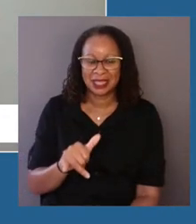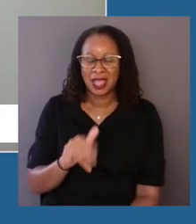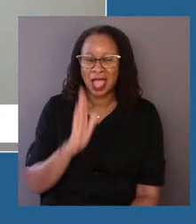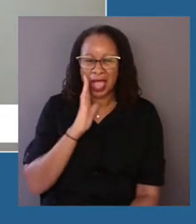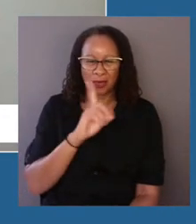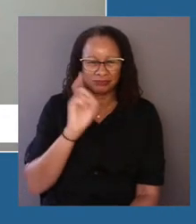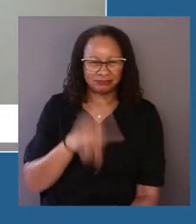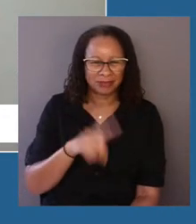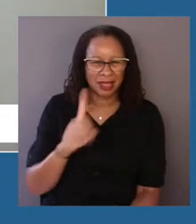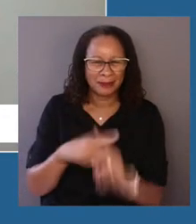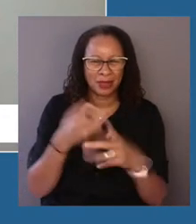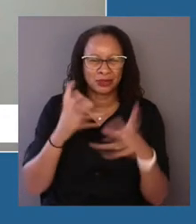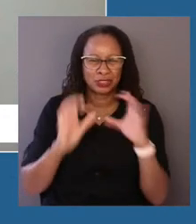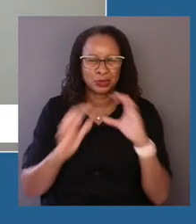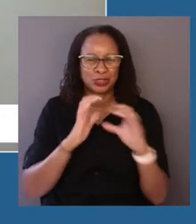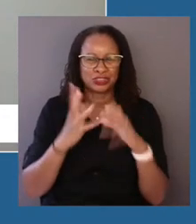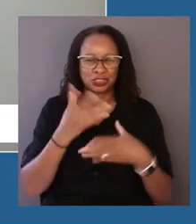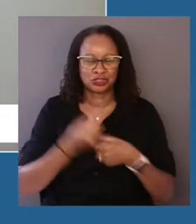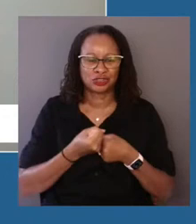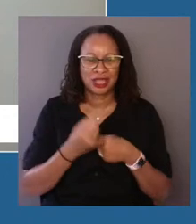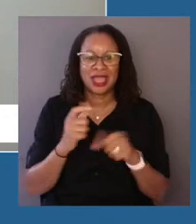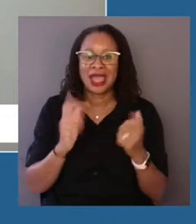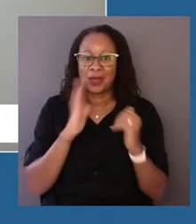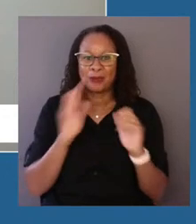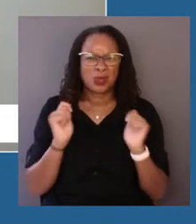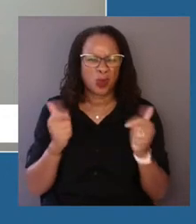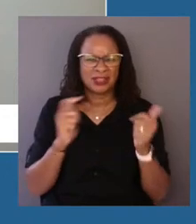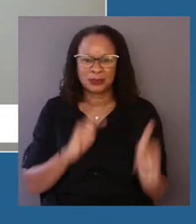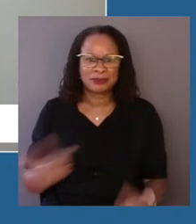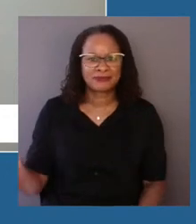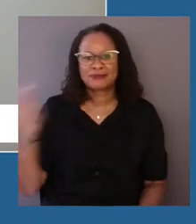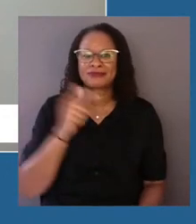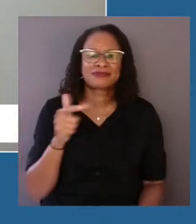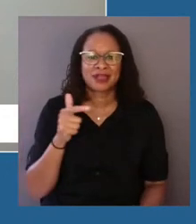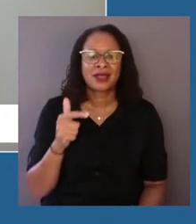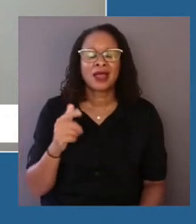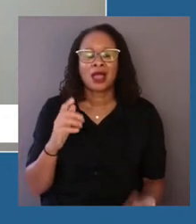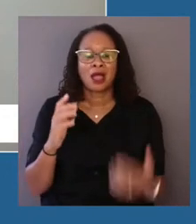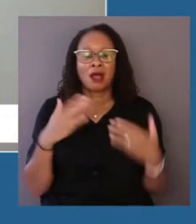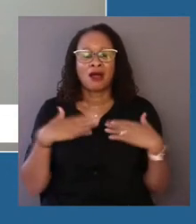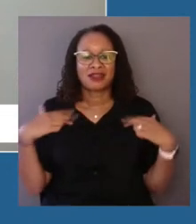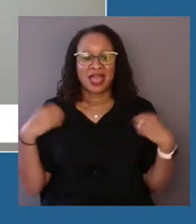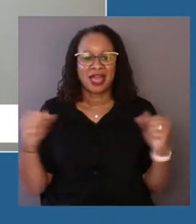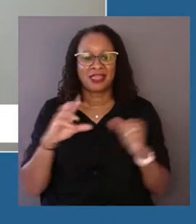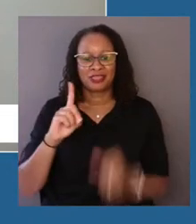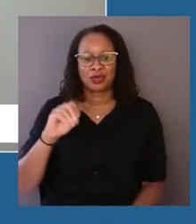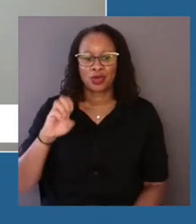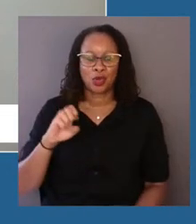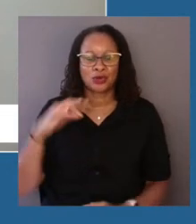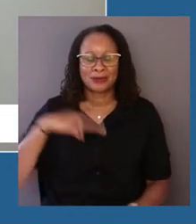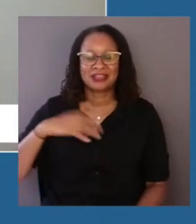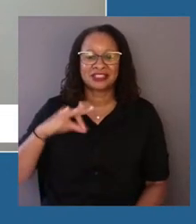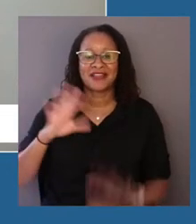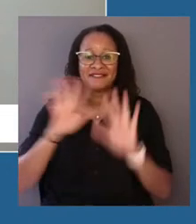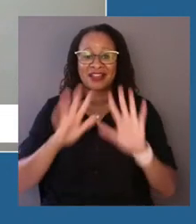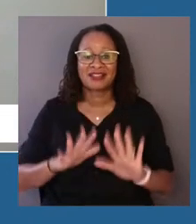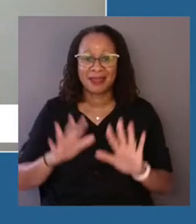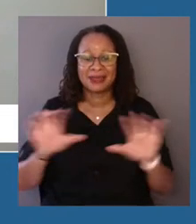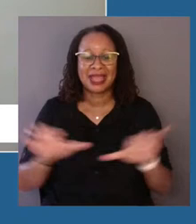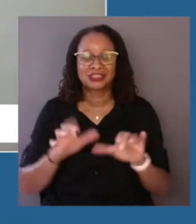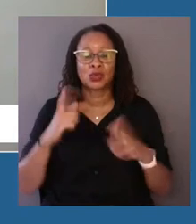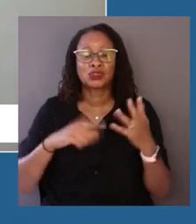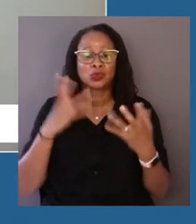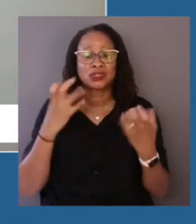trust for a lightning round on the health co-benefits of climate action and what you'd like to see going